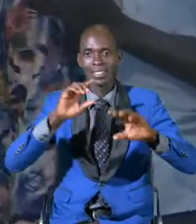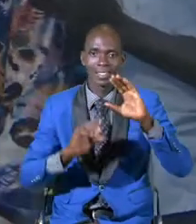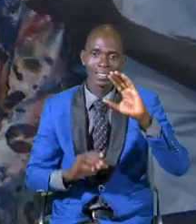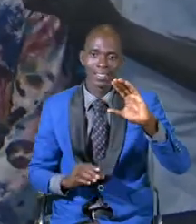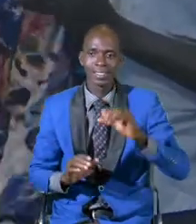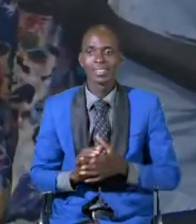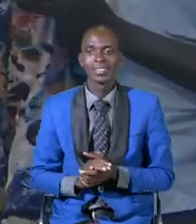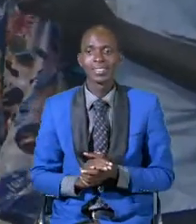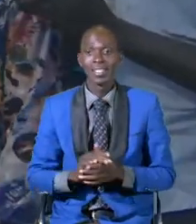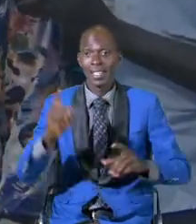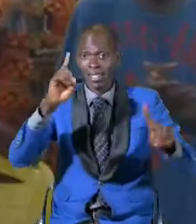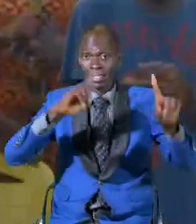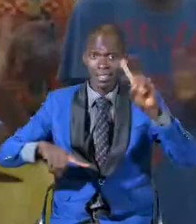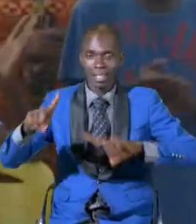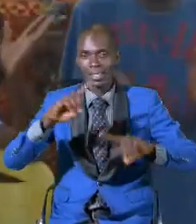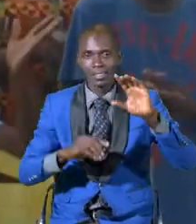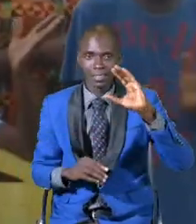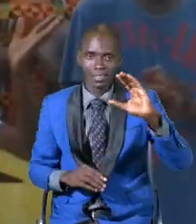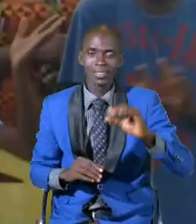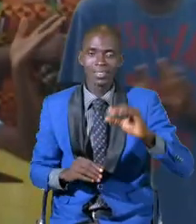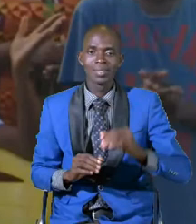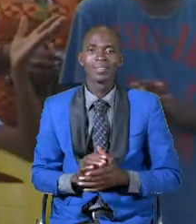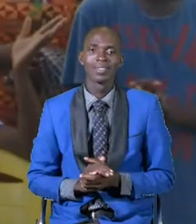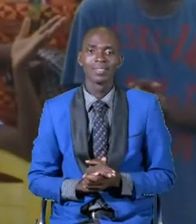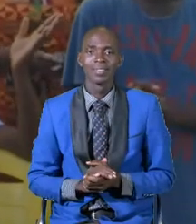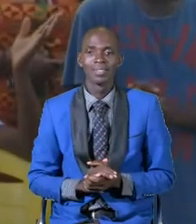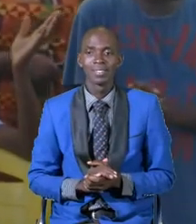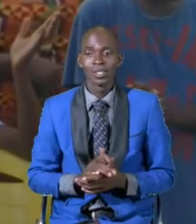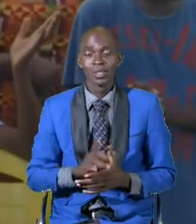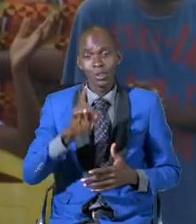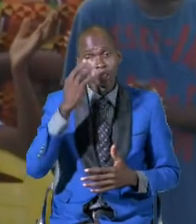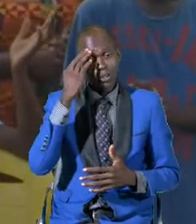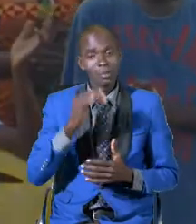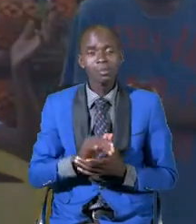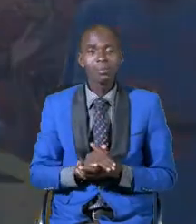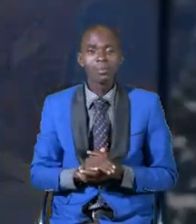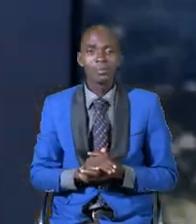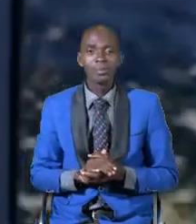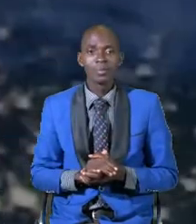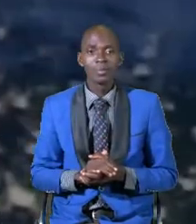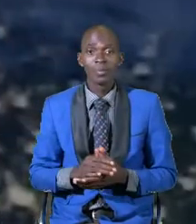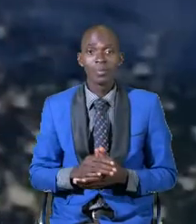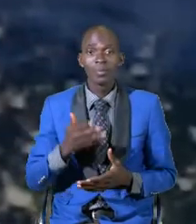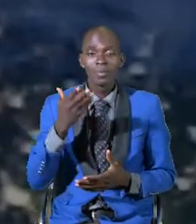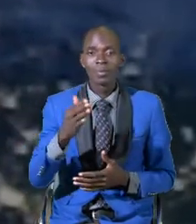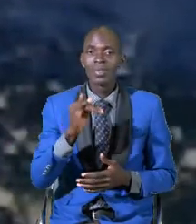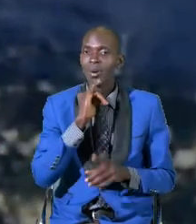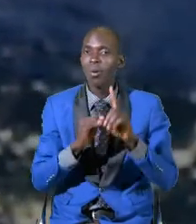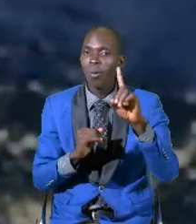C. I said shout C. C. You know, there is one